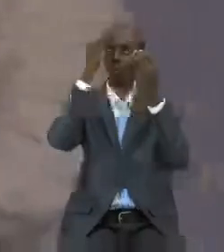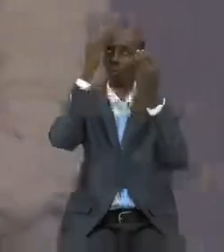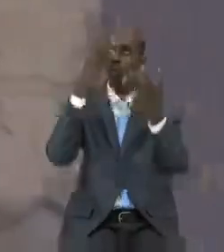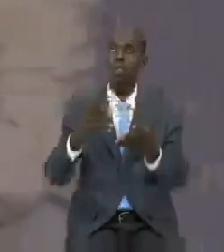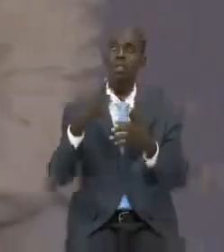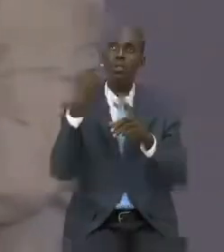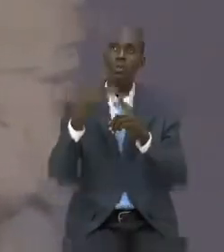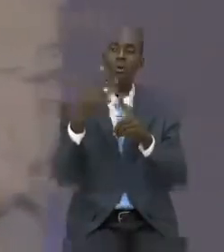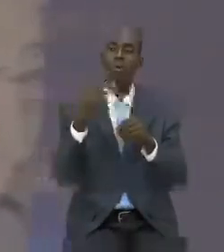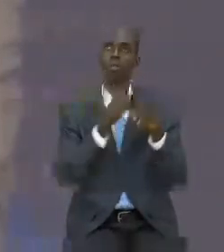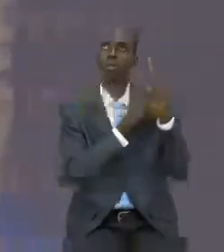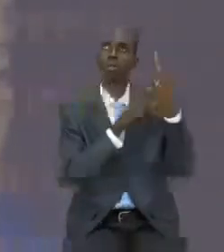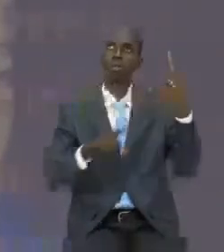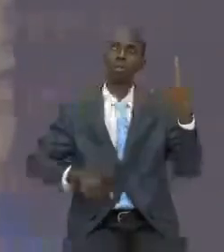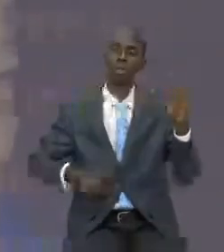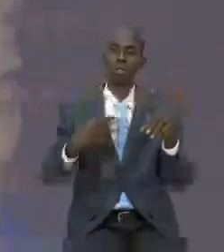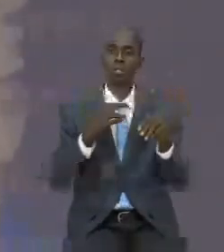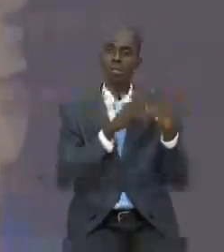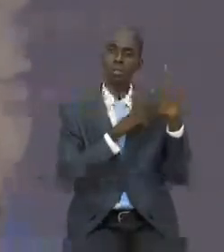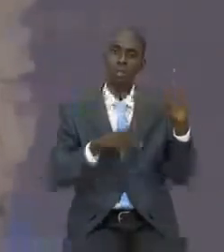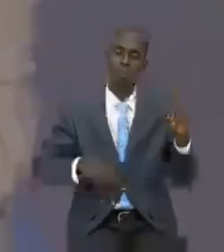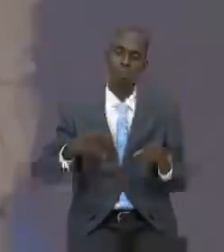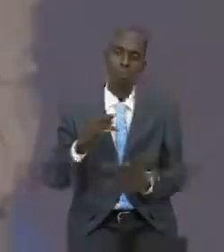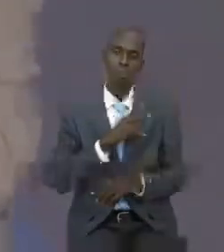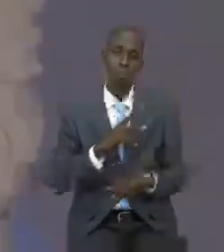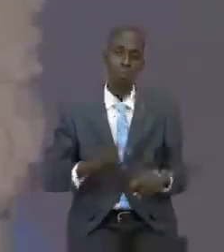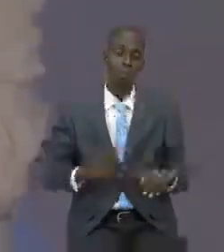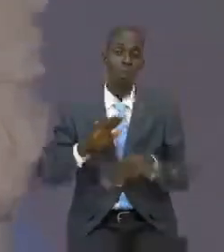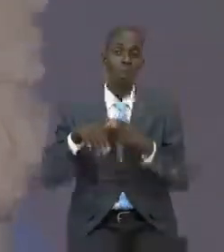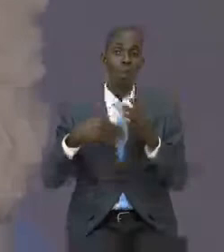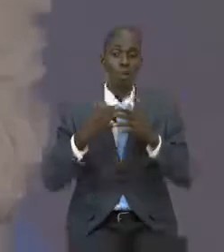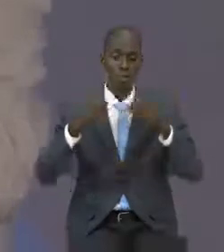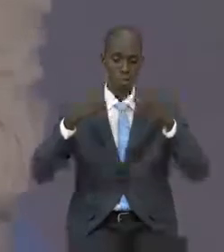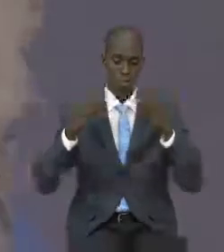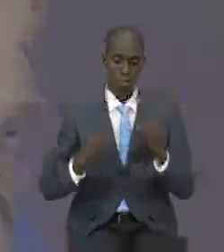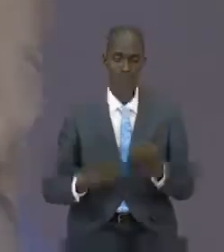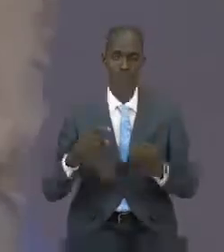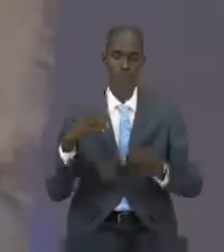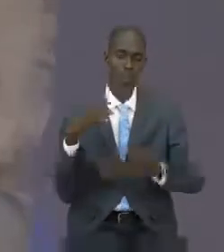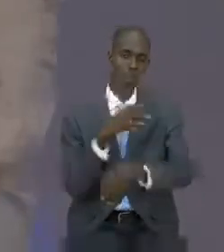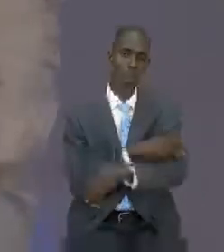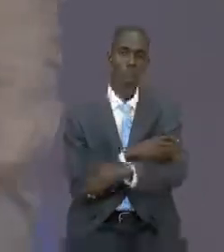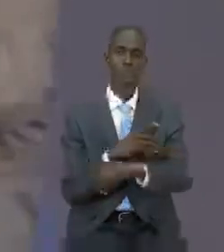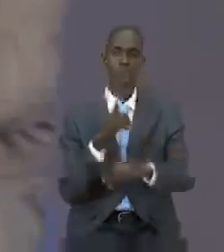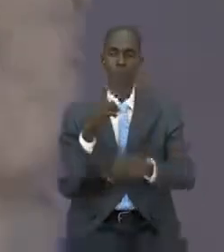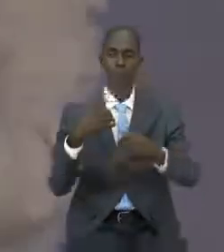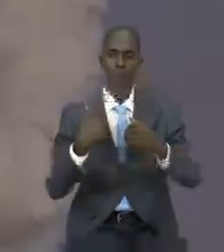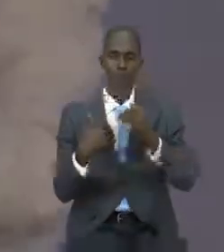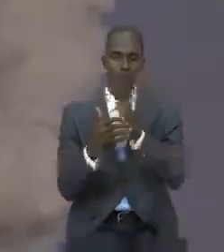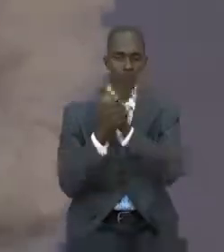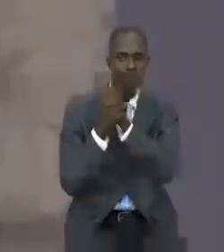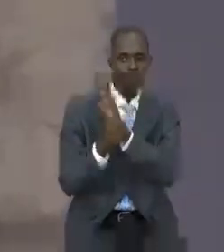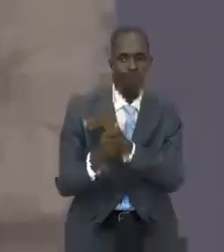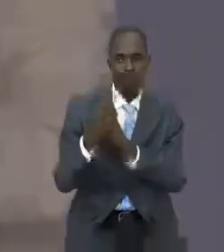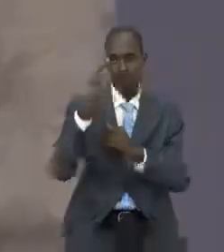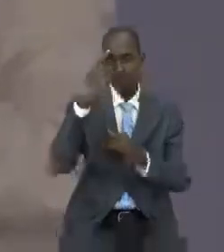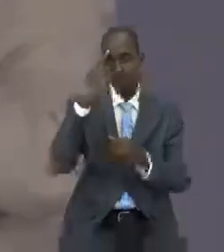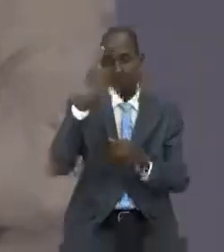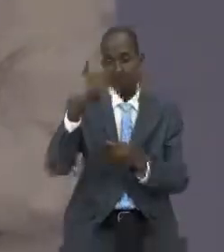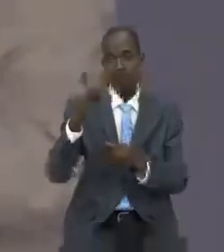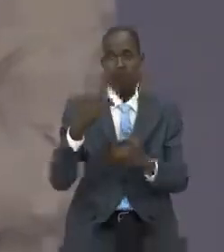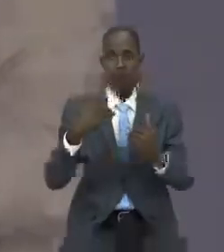Lords? Everything you have, all the strength you have, all the power you have, all the skill you have, all the intelligence you